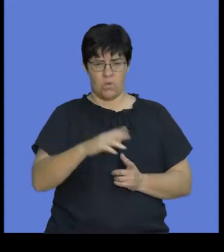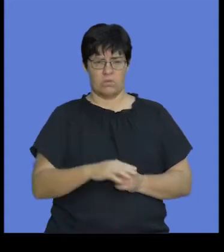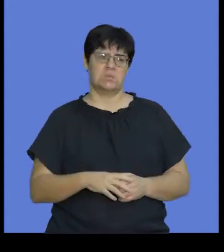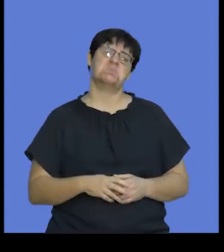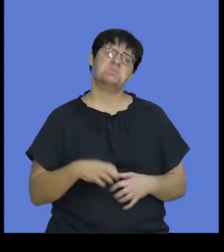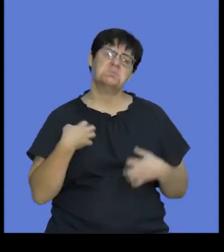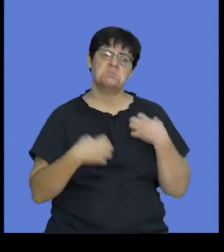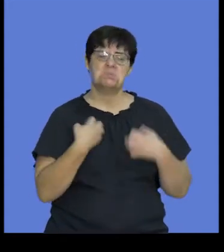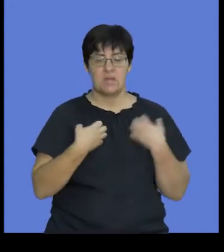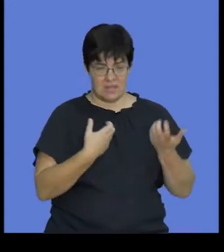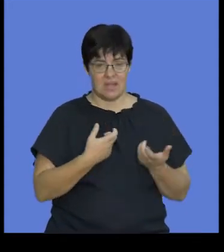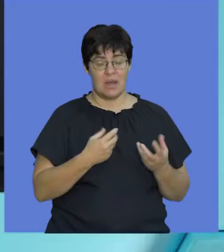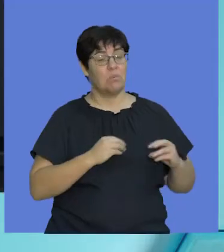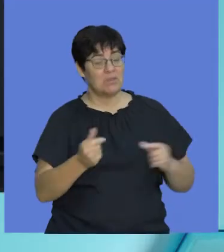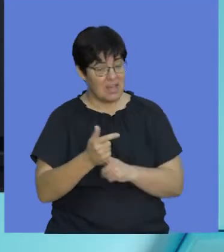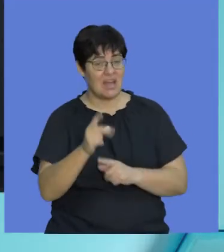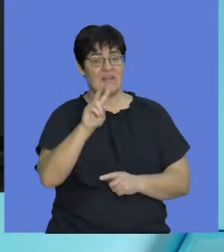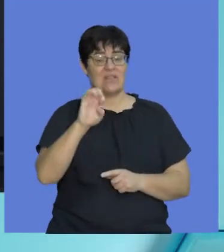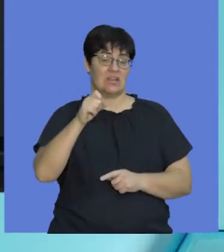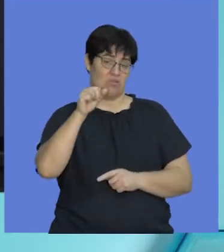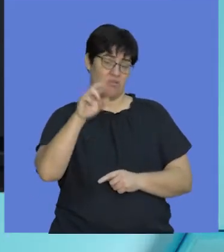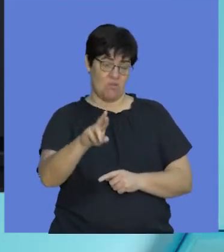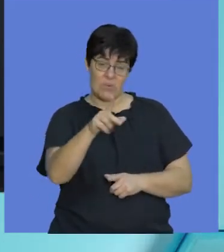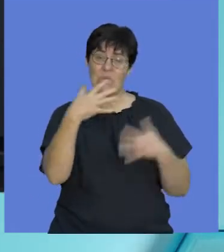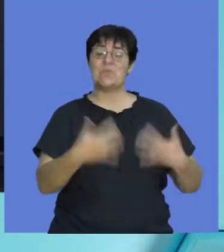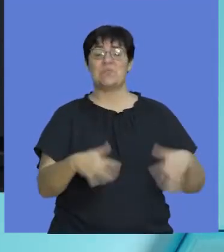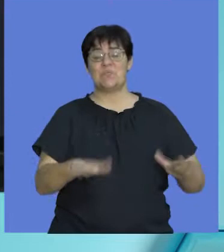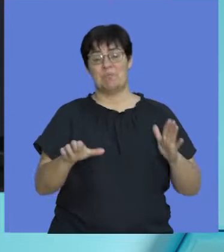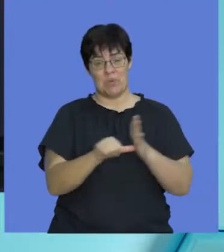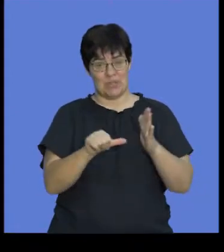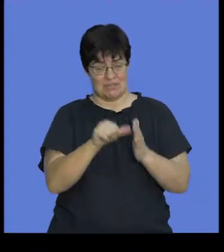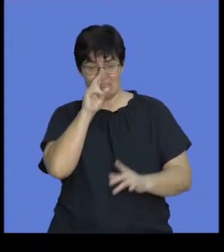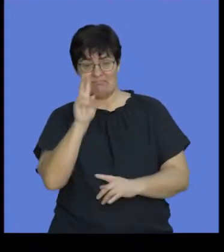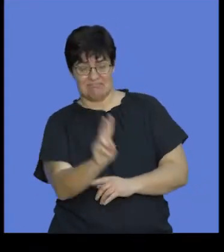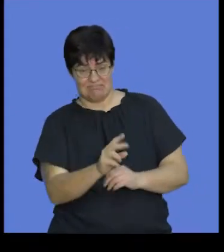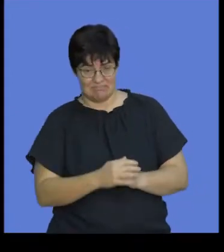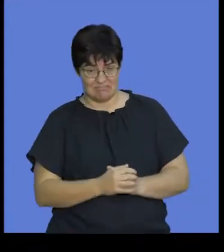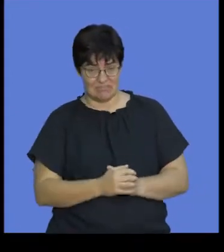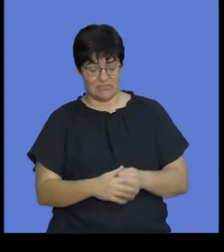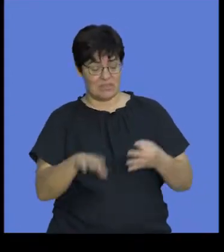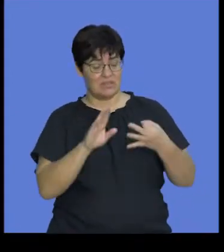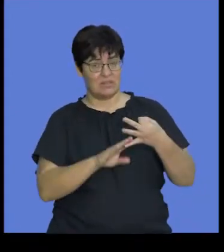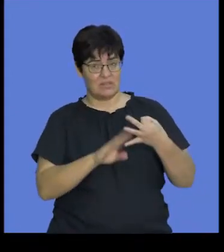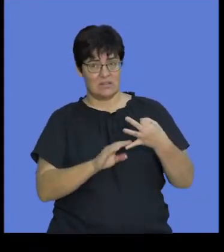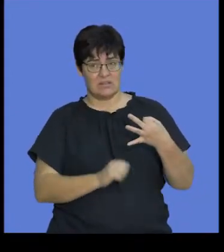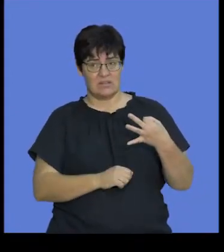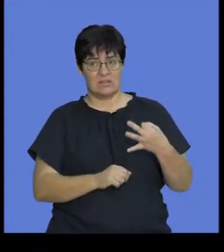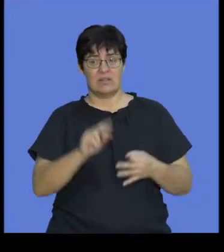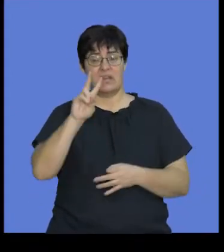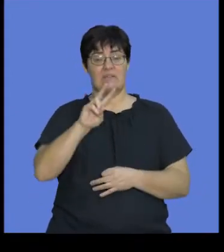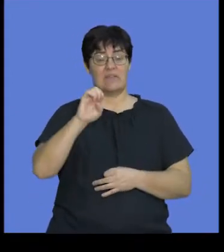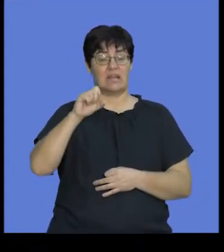groans. Momentum is a vector, so it's a very important thing to look at, okay? Then we're going to look at